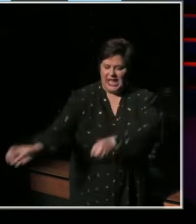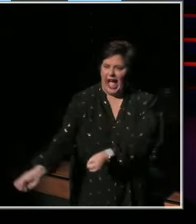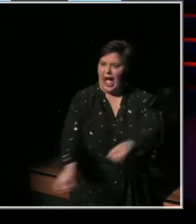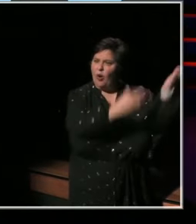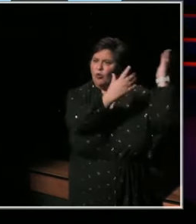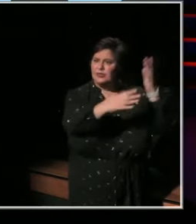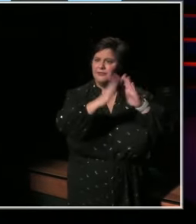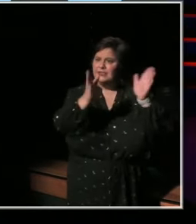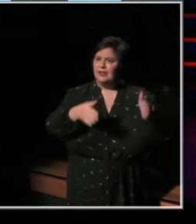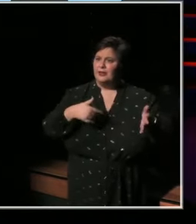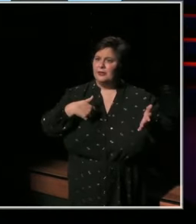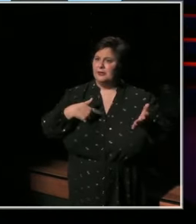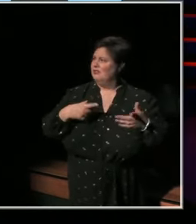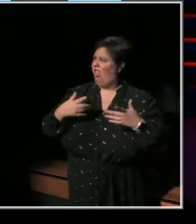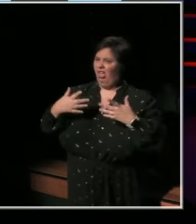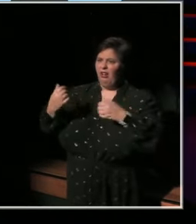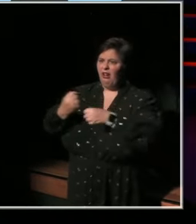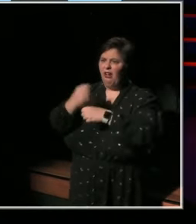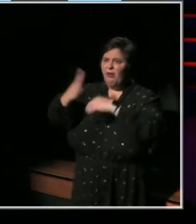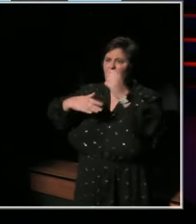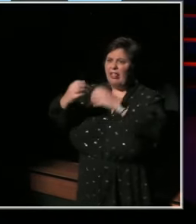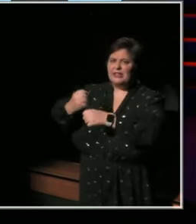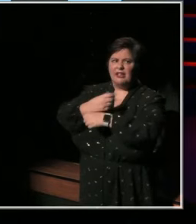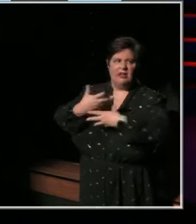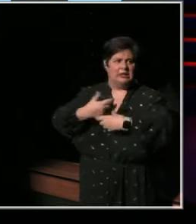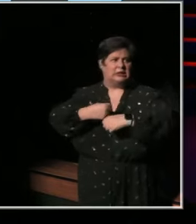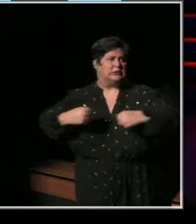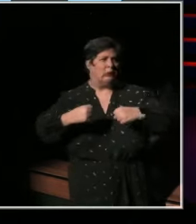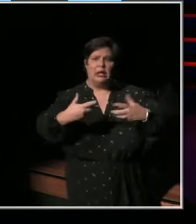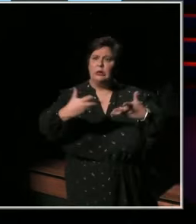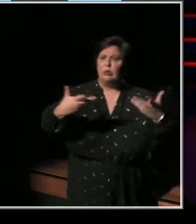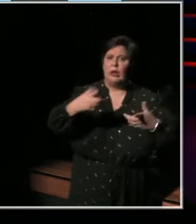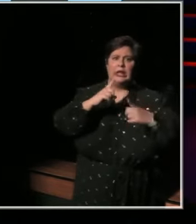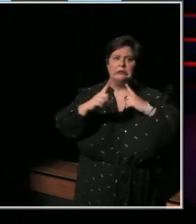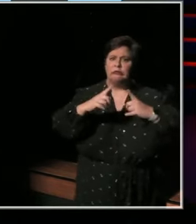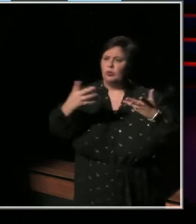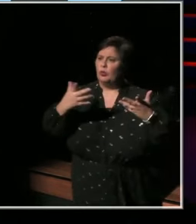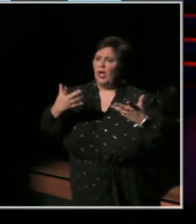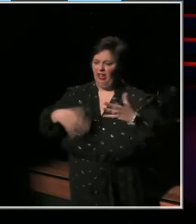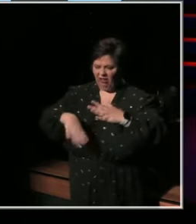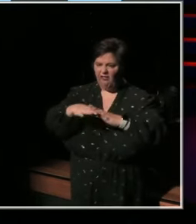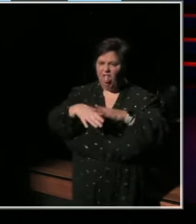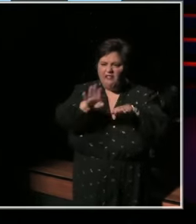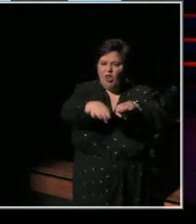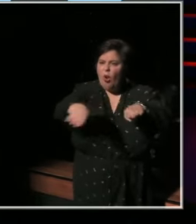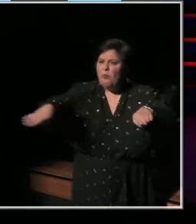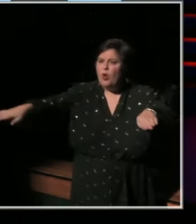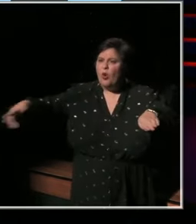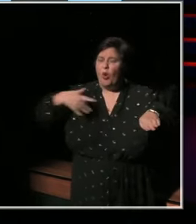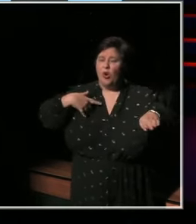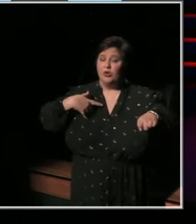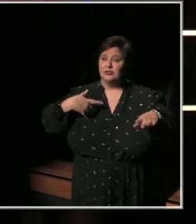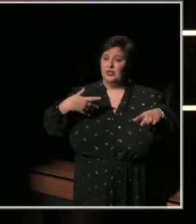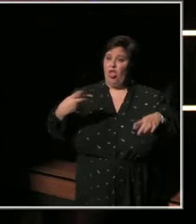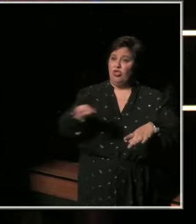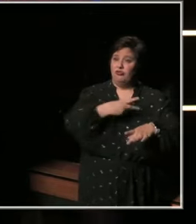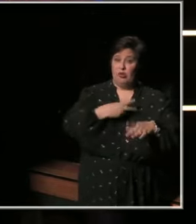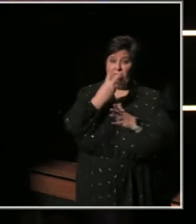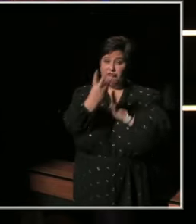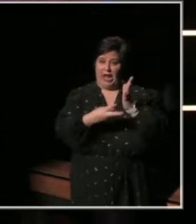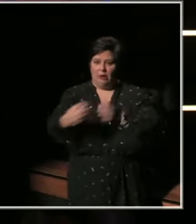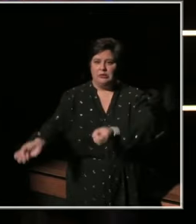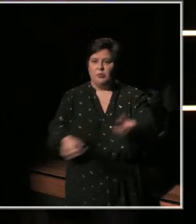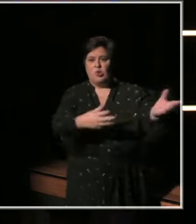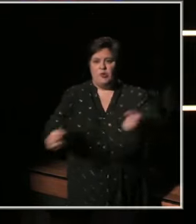house. And it was a building site, and any space that we could have feasibly done his interview was now full of floorboards, which the whole crew had to spend at least